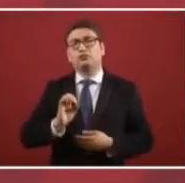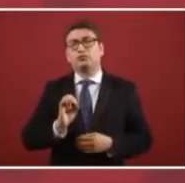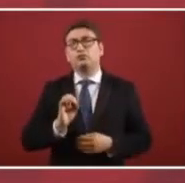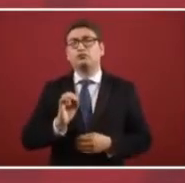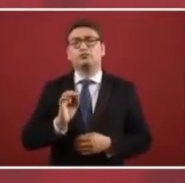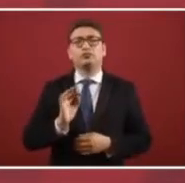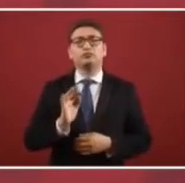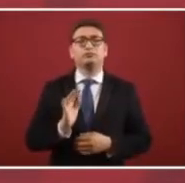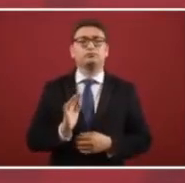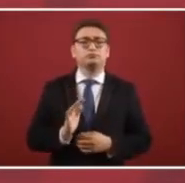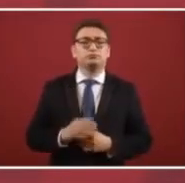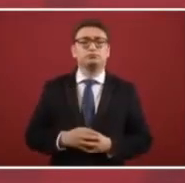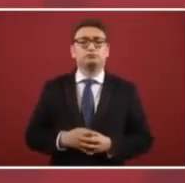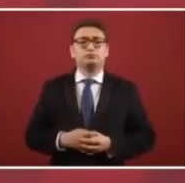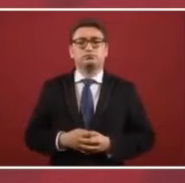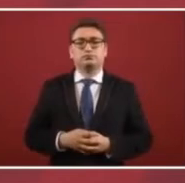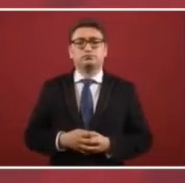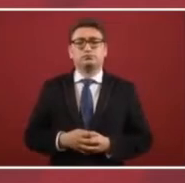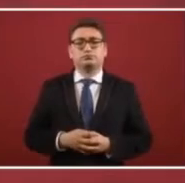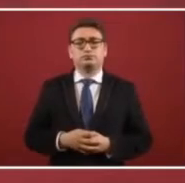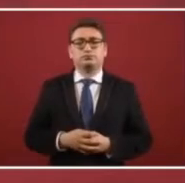or